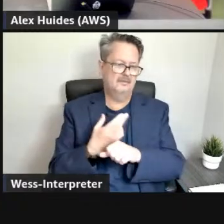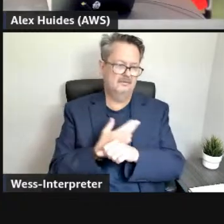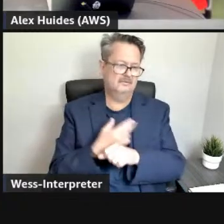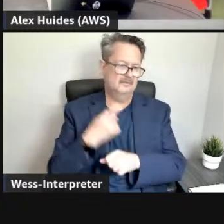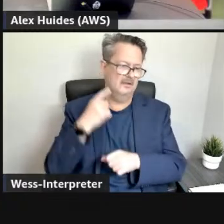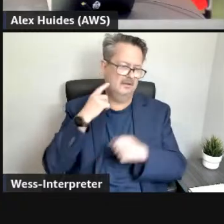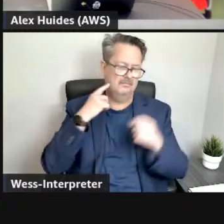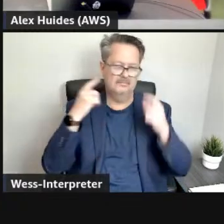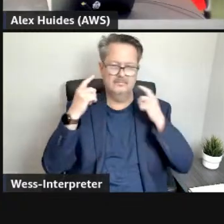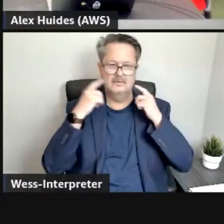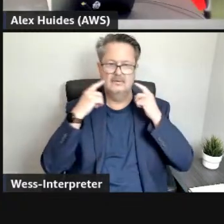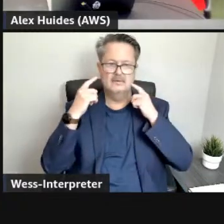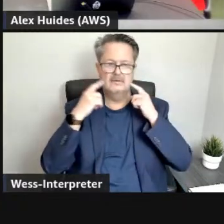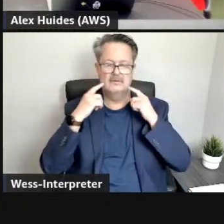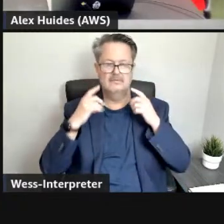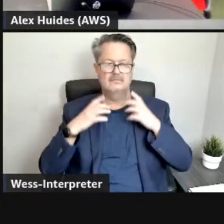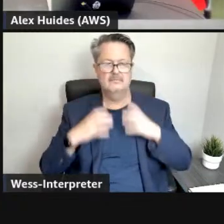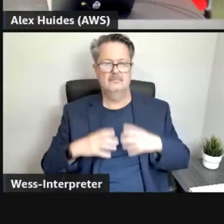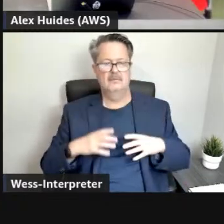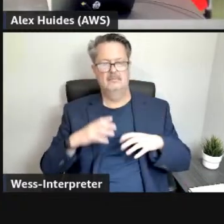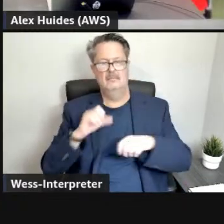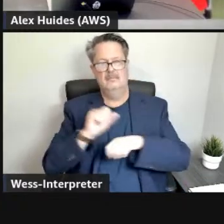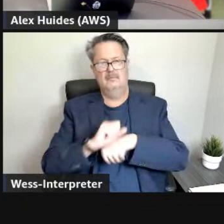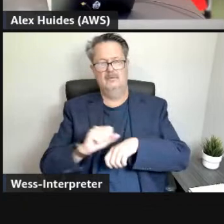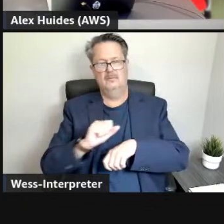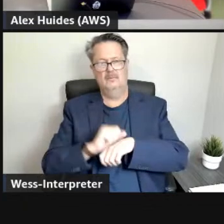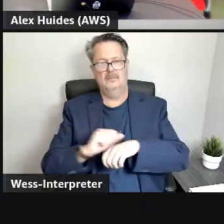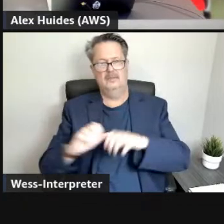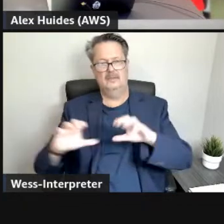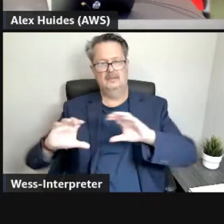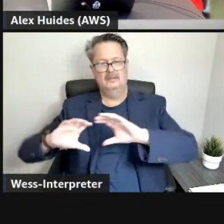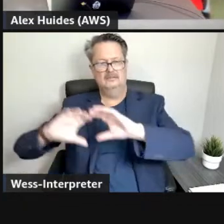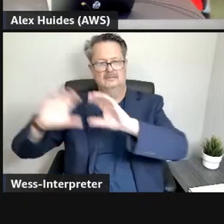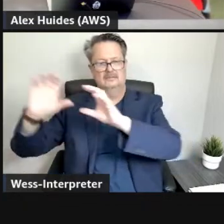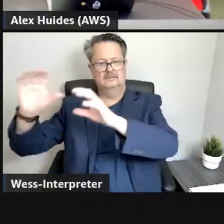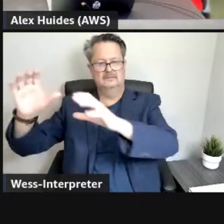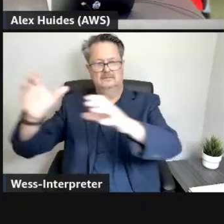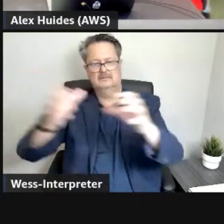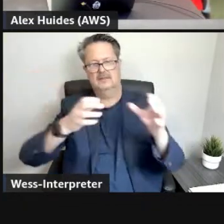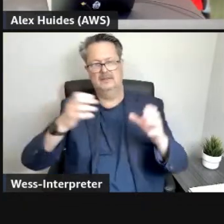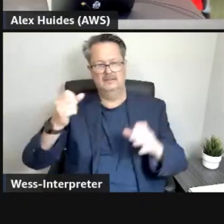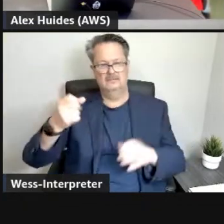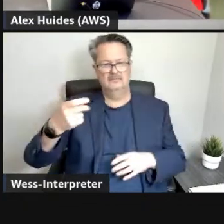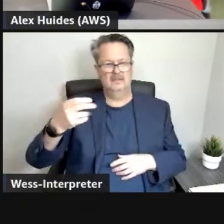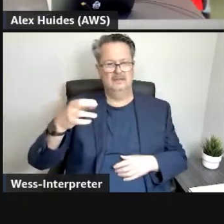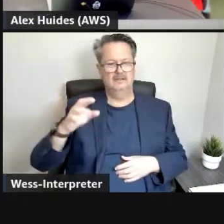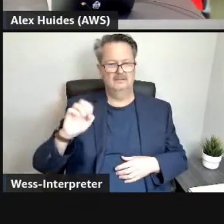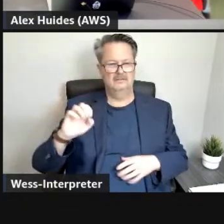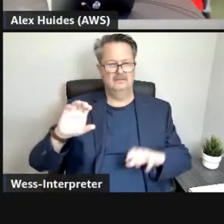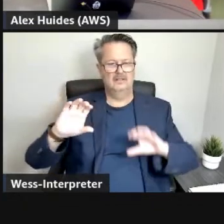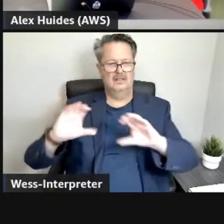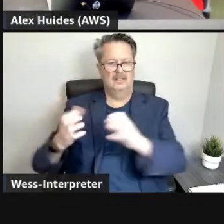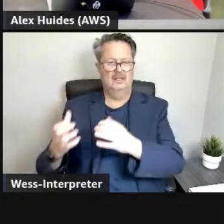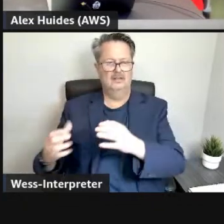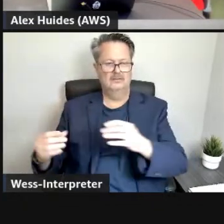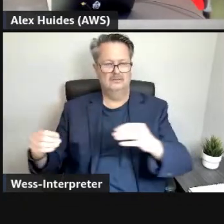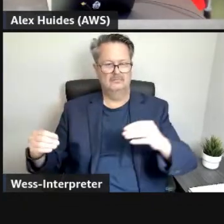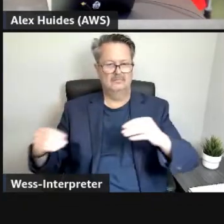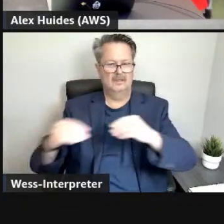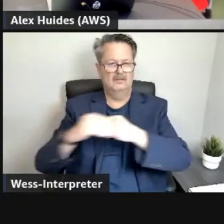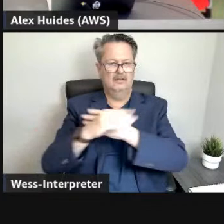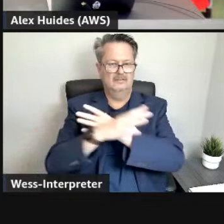from customers whom I'm working with in the container space is cluster migration. So I think this